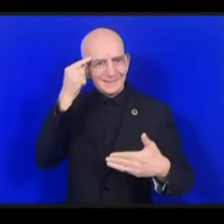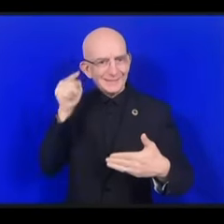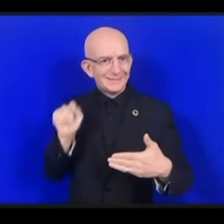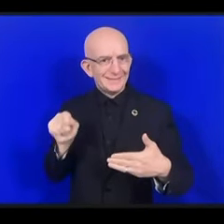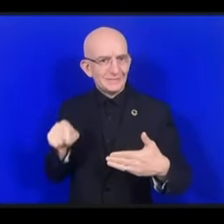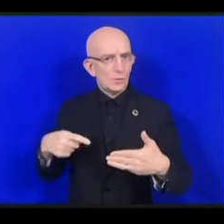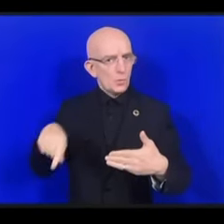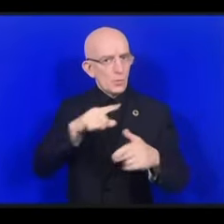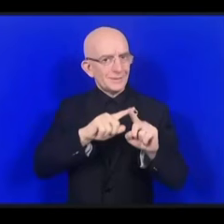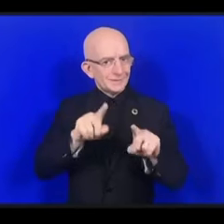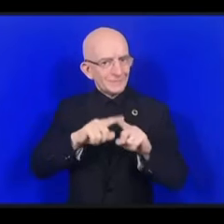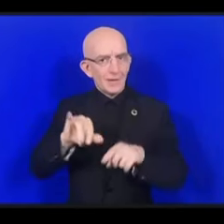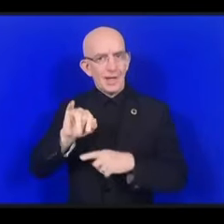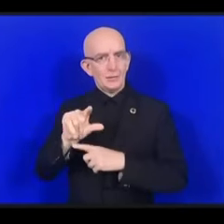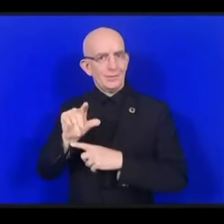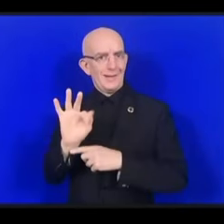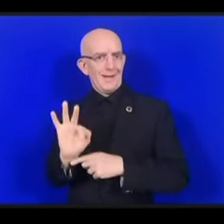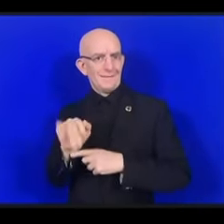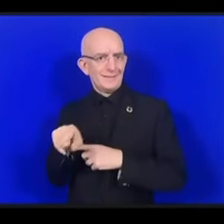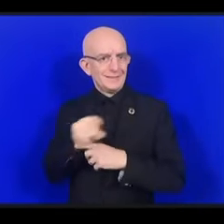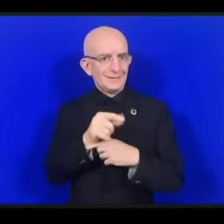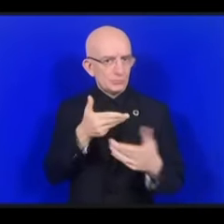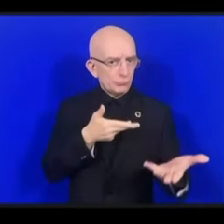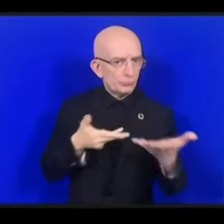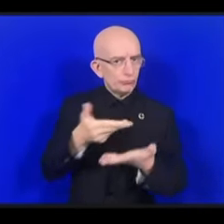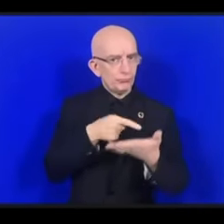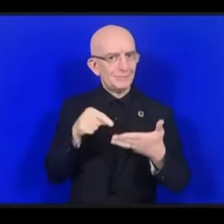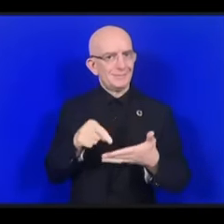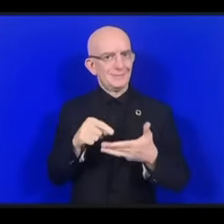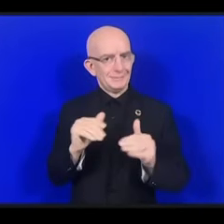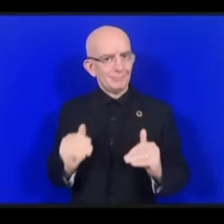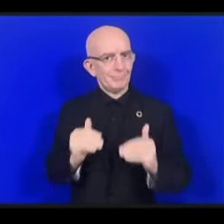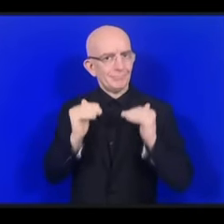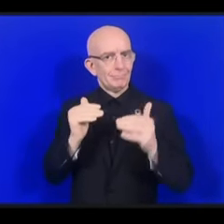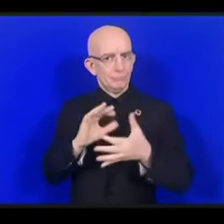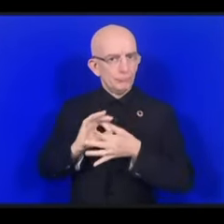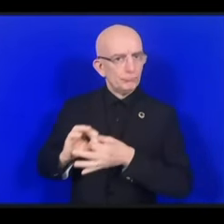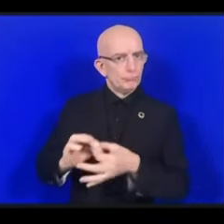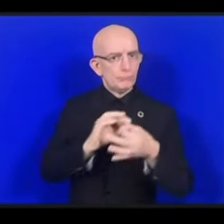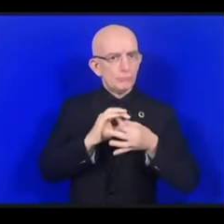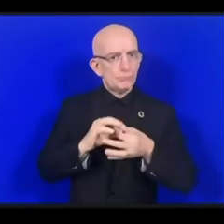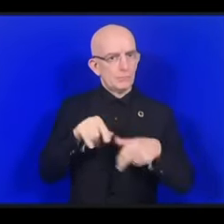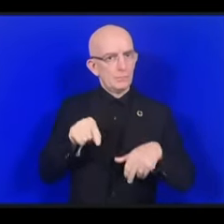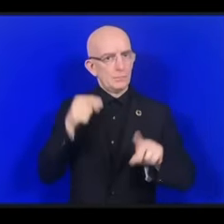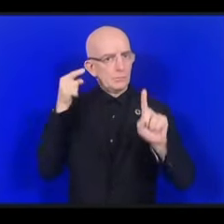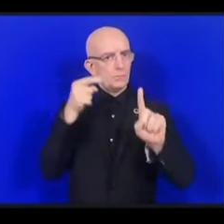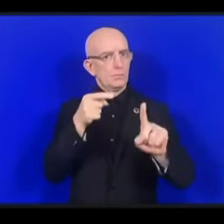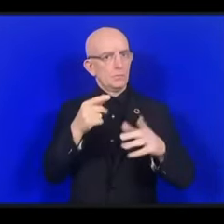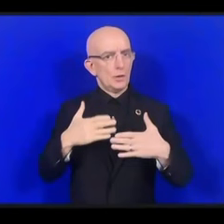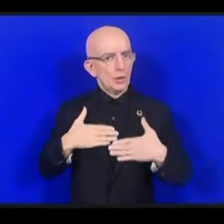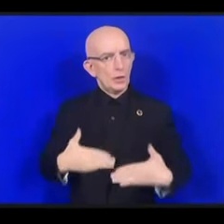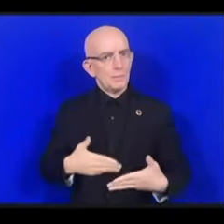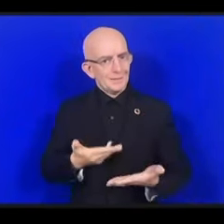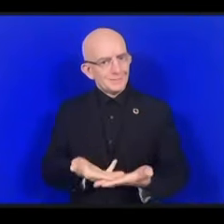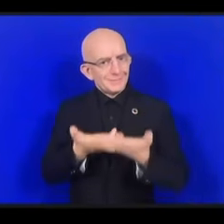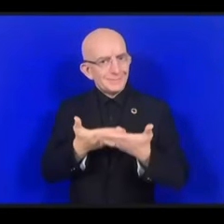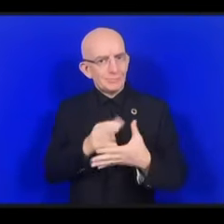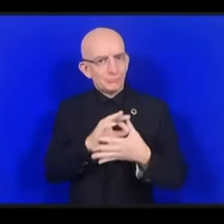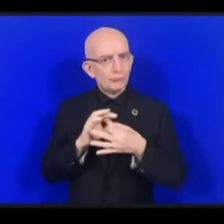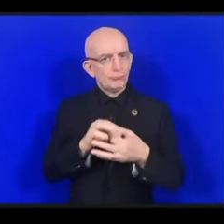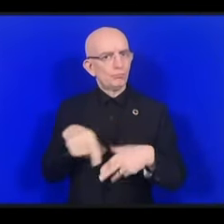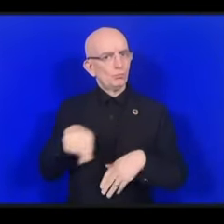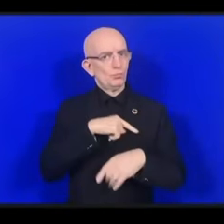must continuously strive to be inclusive in these type of forums by covering the necessary